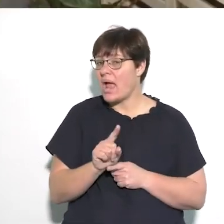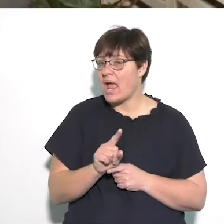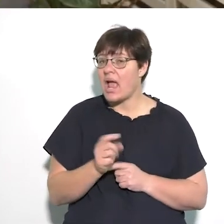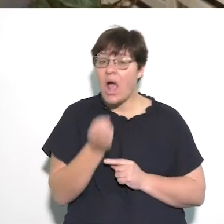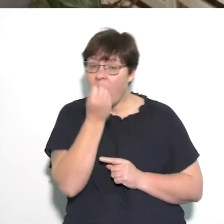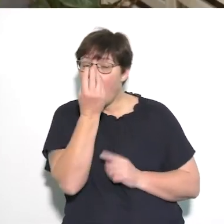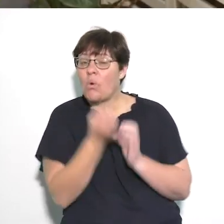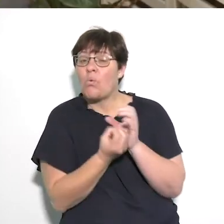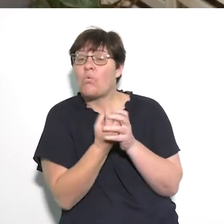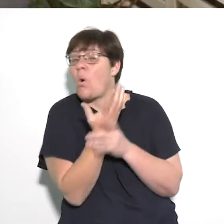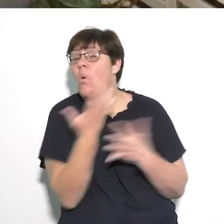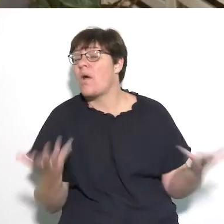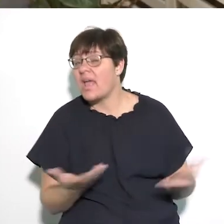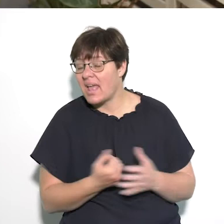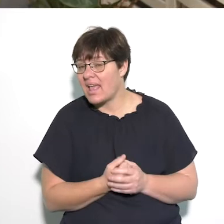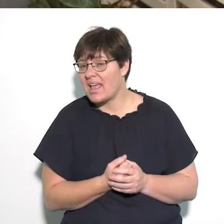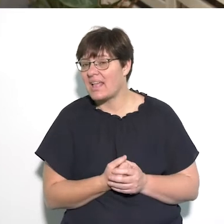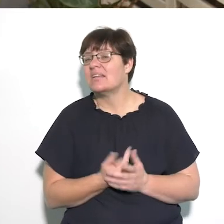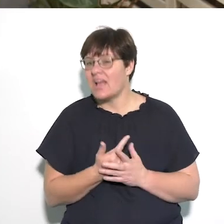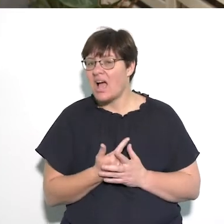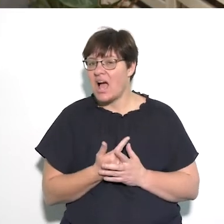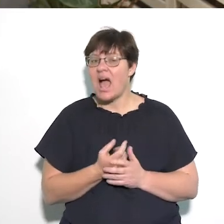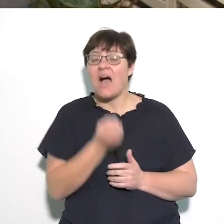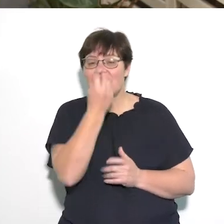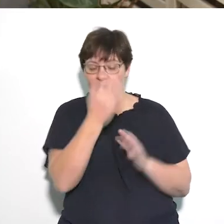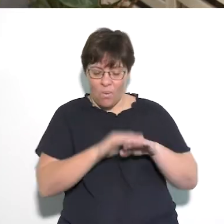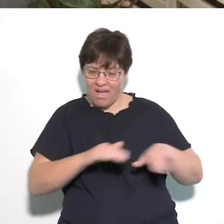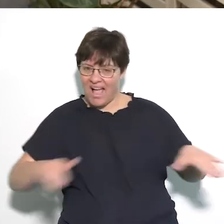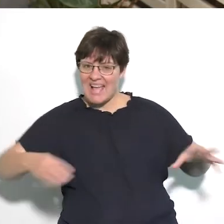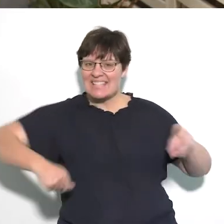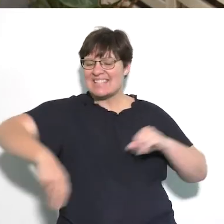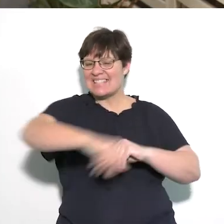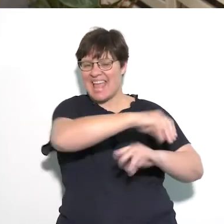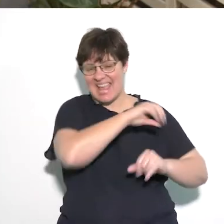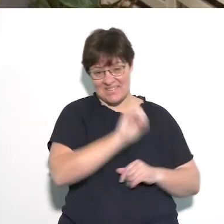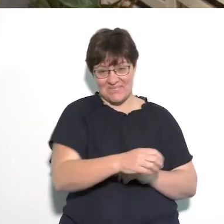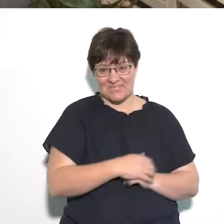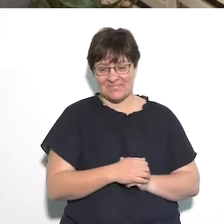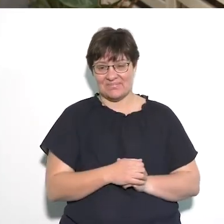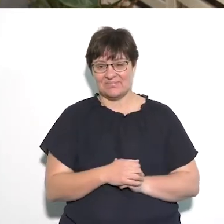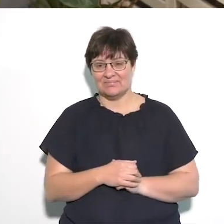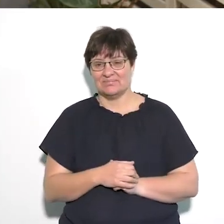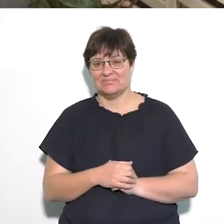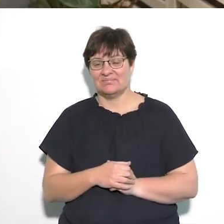where sunflowers grow, and they usually grow in a flower bed, and so we're going to put some sand on there